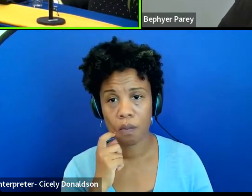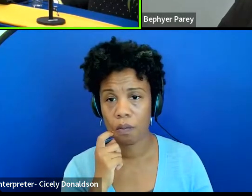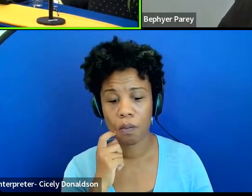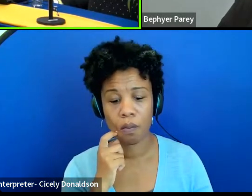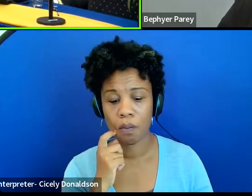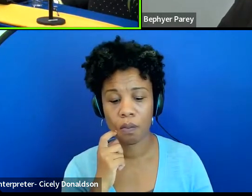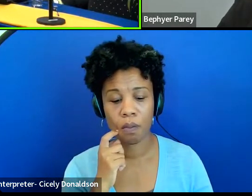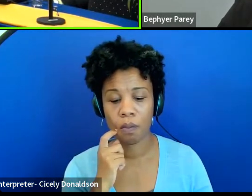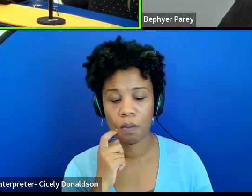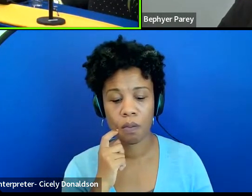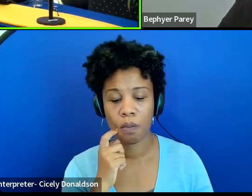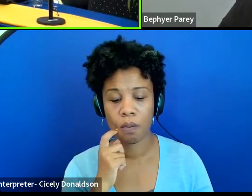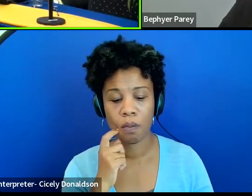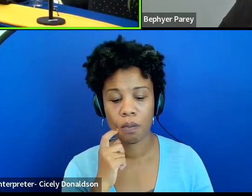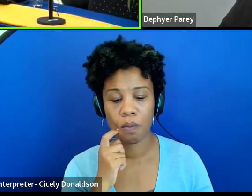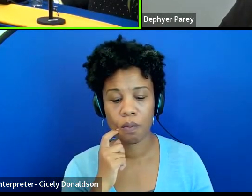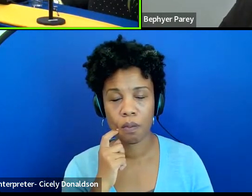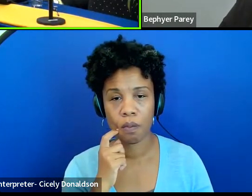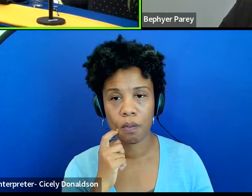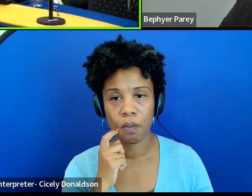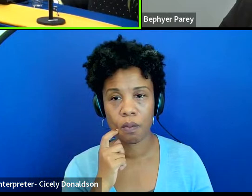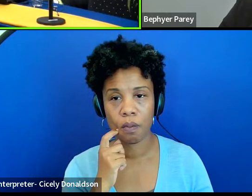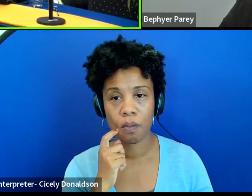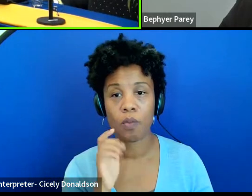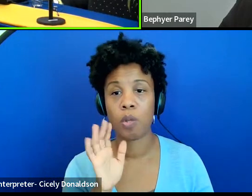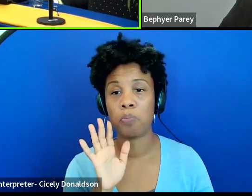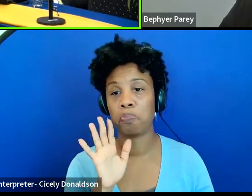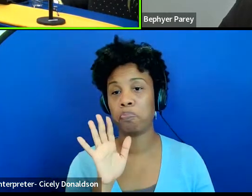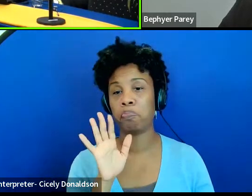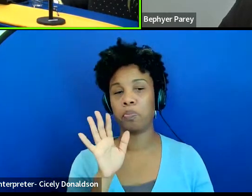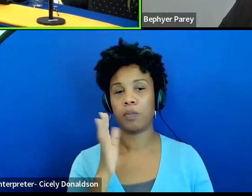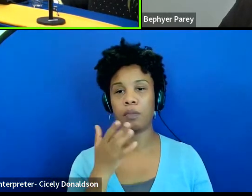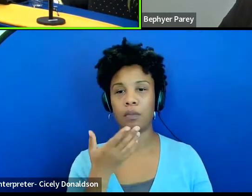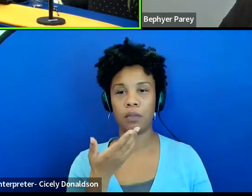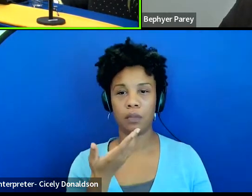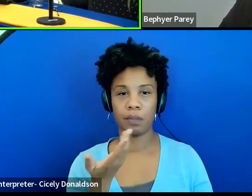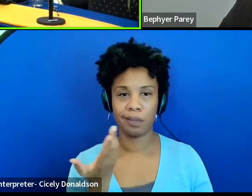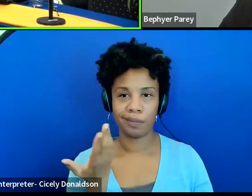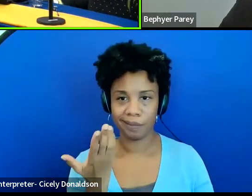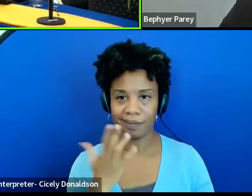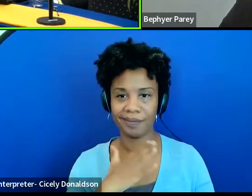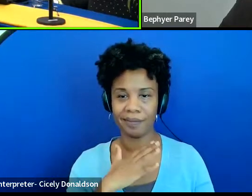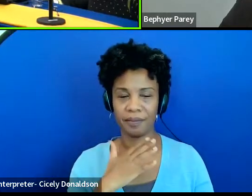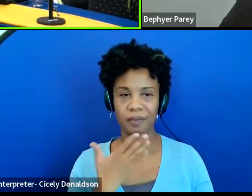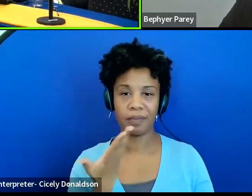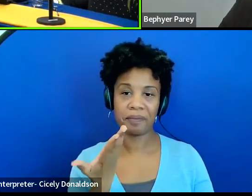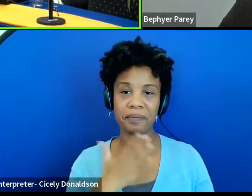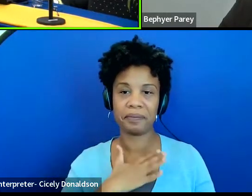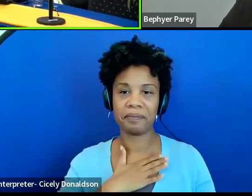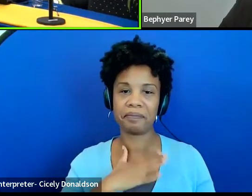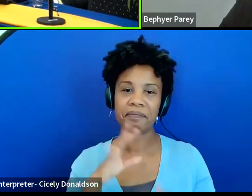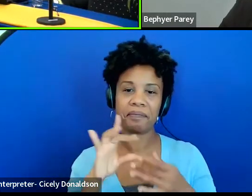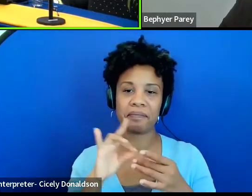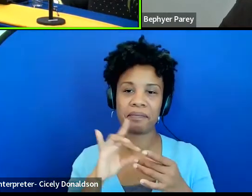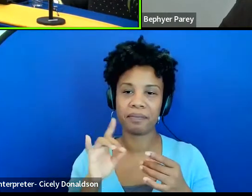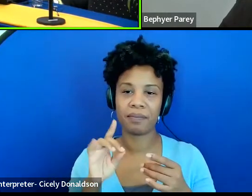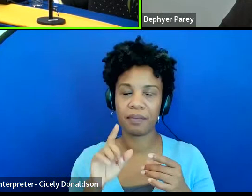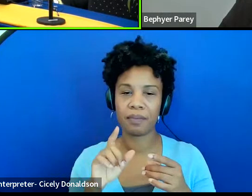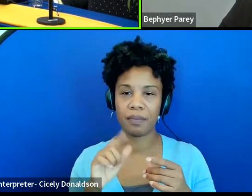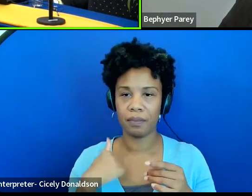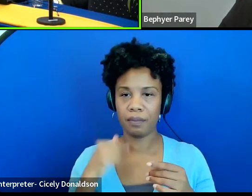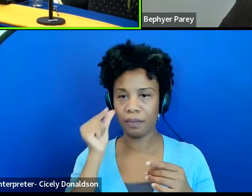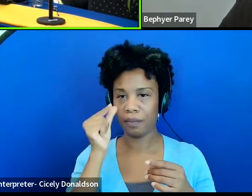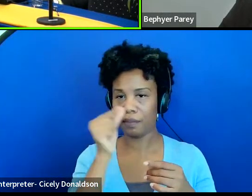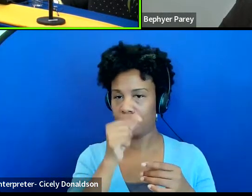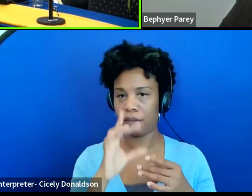Okay. All right. I think my comments also in terms of what Carmen said, was looking at the bigger picture.